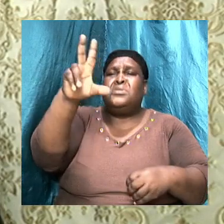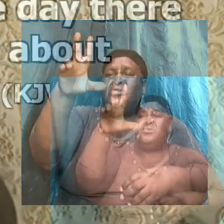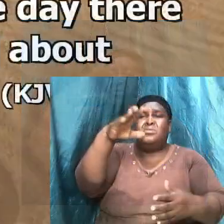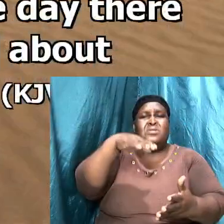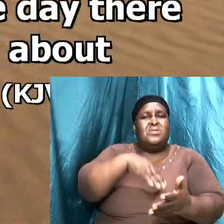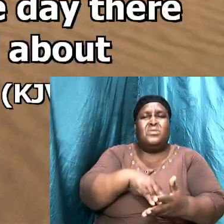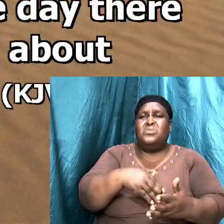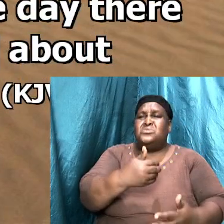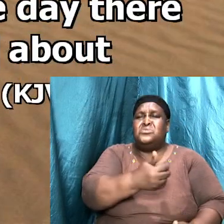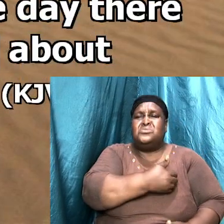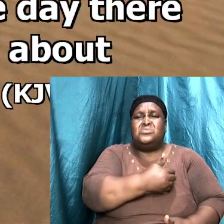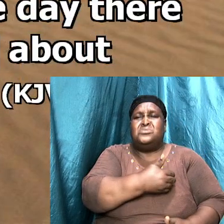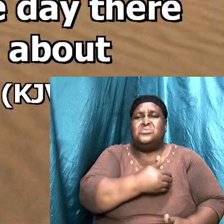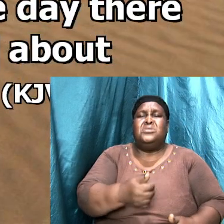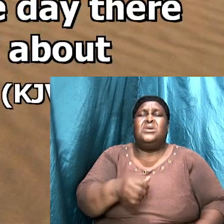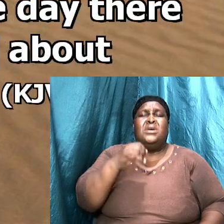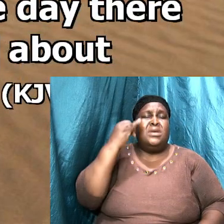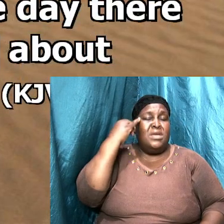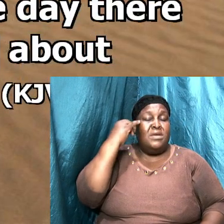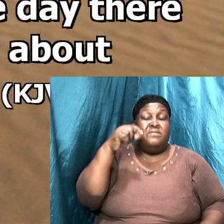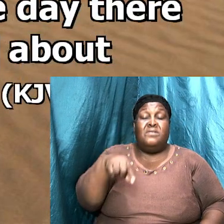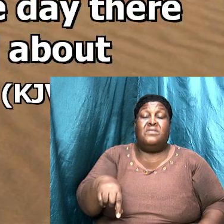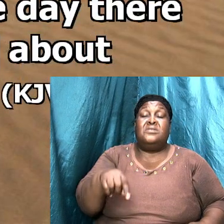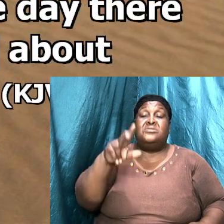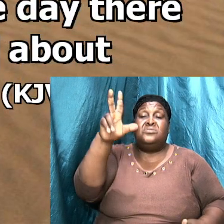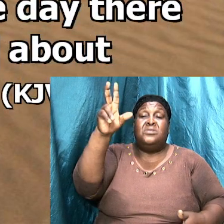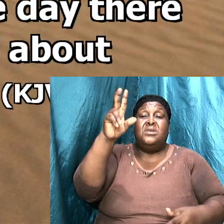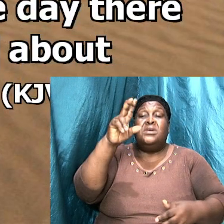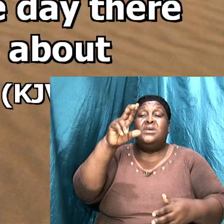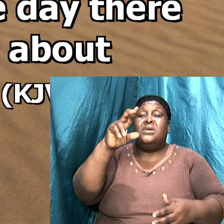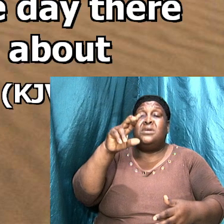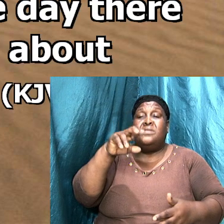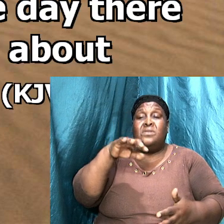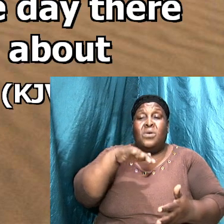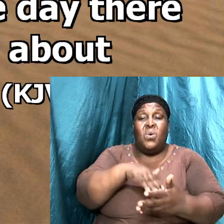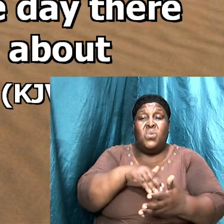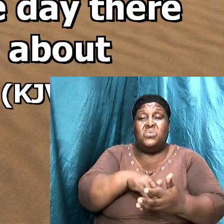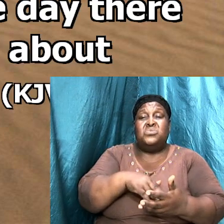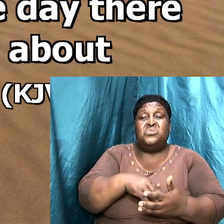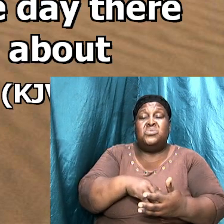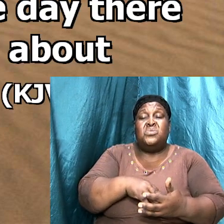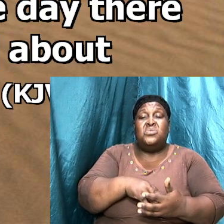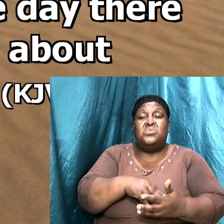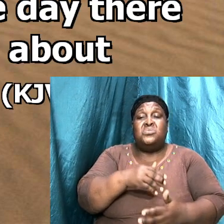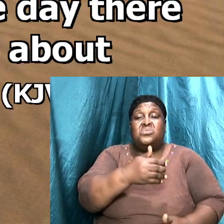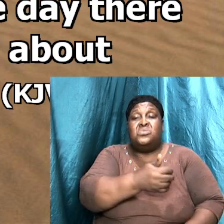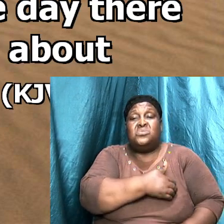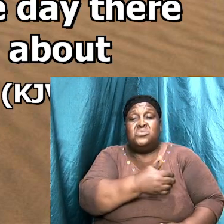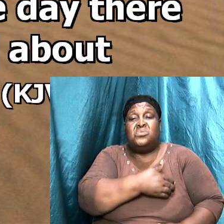if these three thousand souls were added to the church it meant that they were